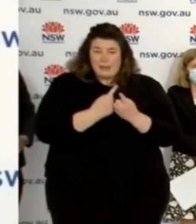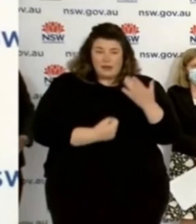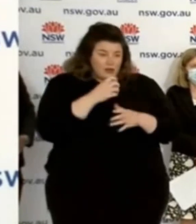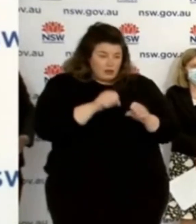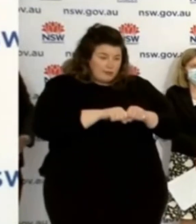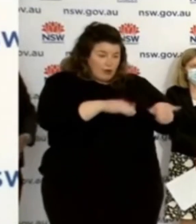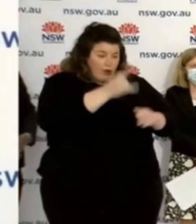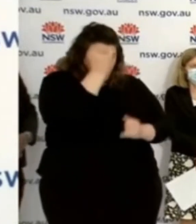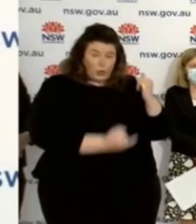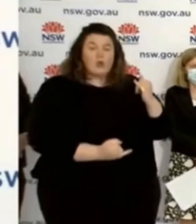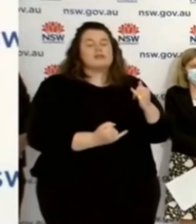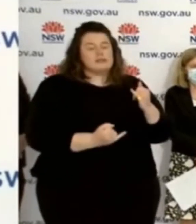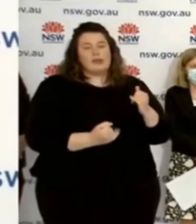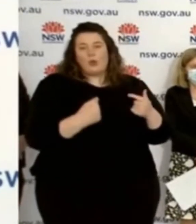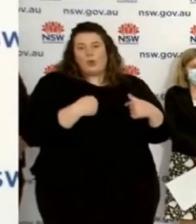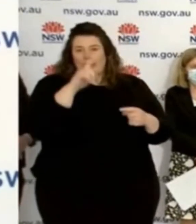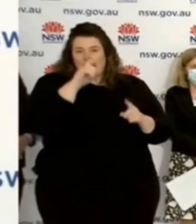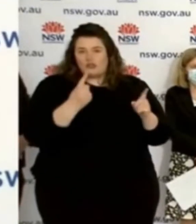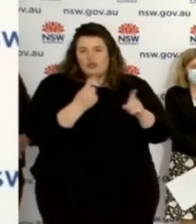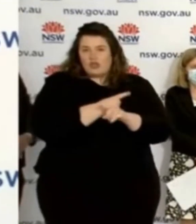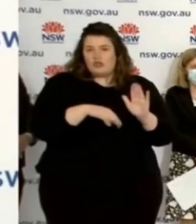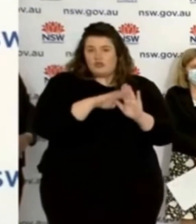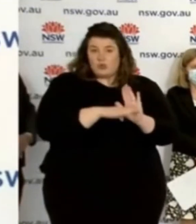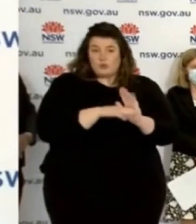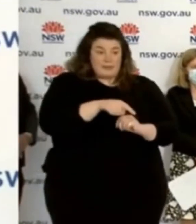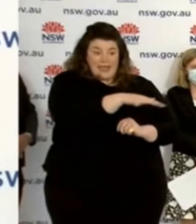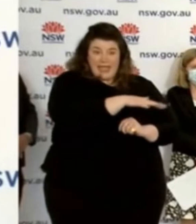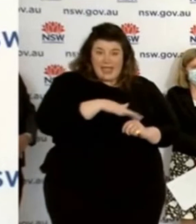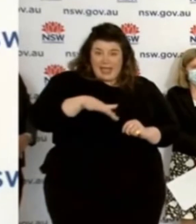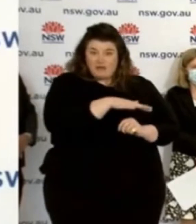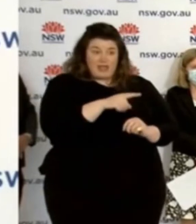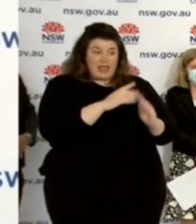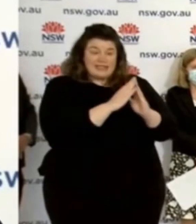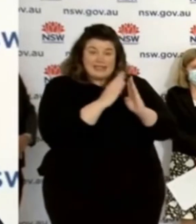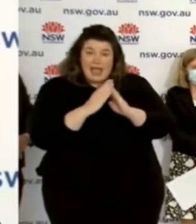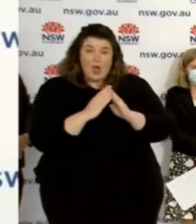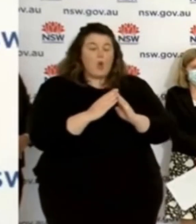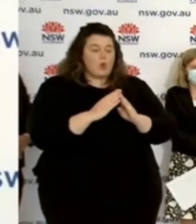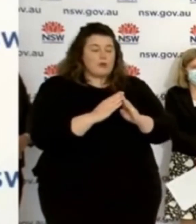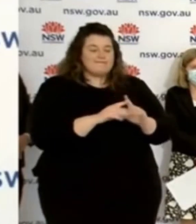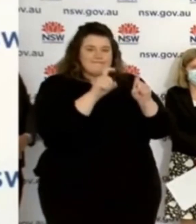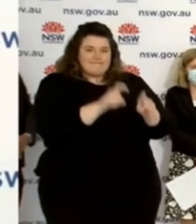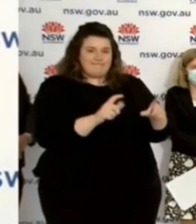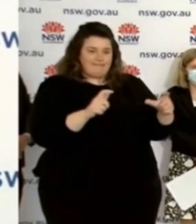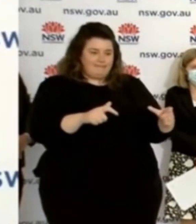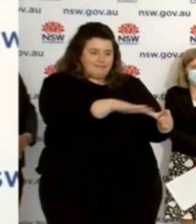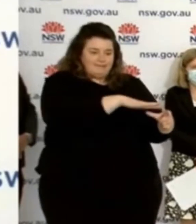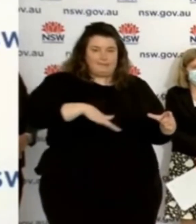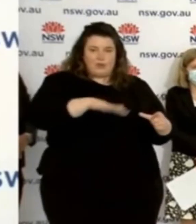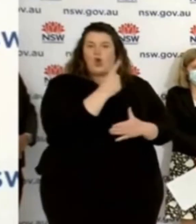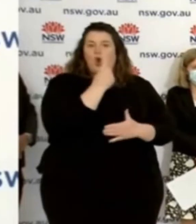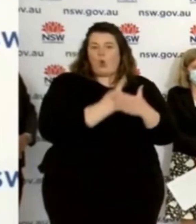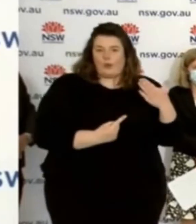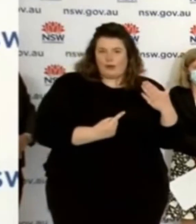arises, health at any time will give government advice to say people in a particular area, a particular town, may need to restrict their movements if